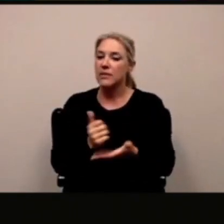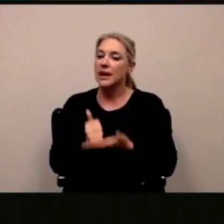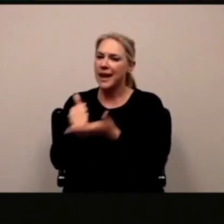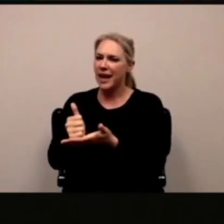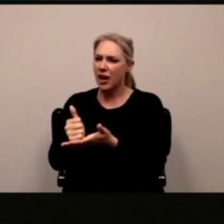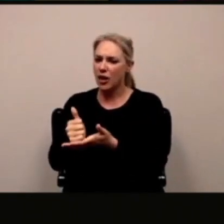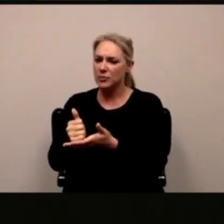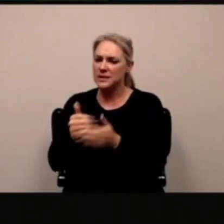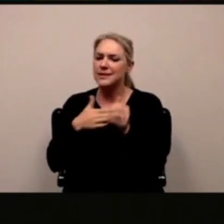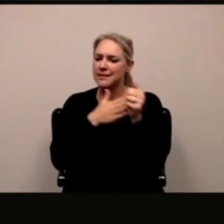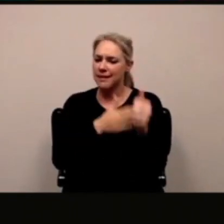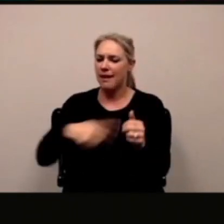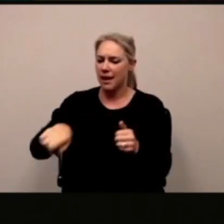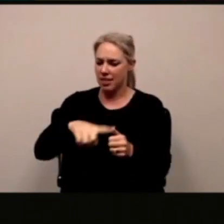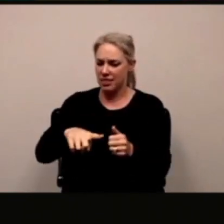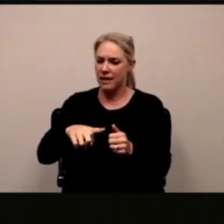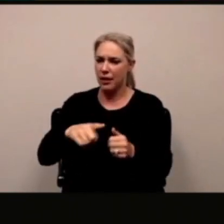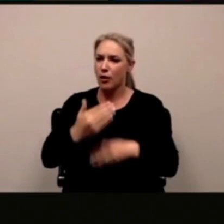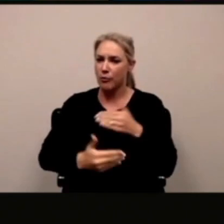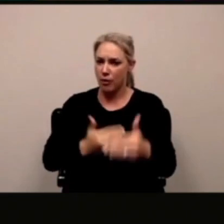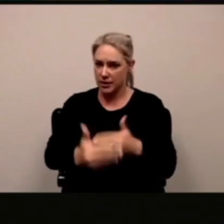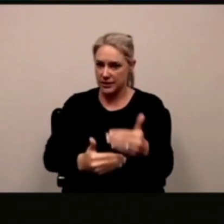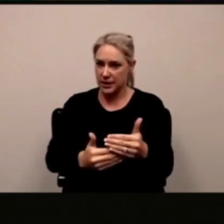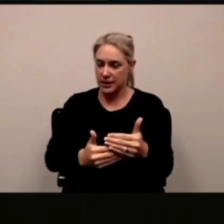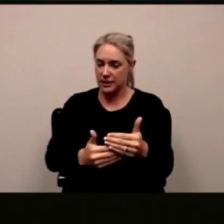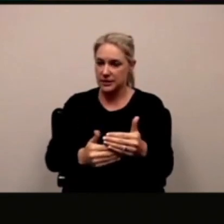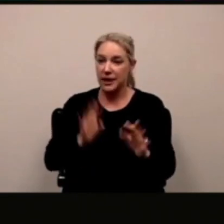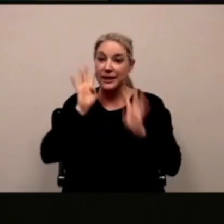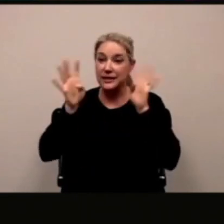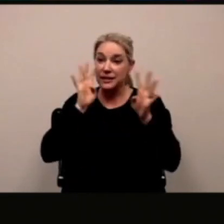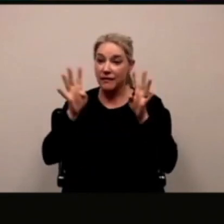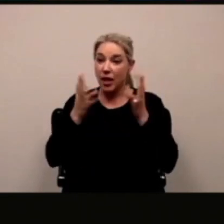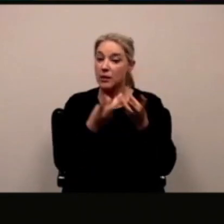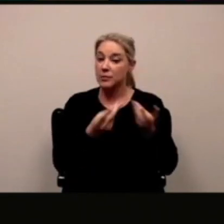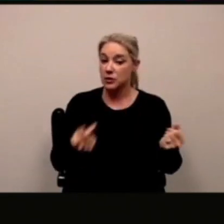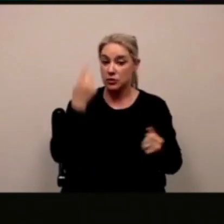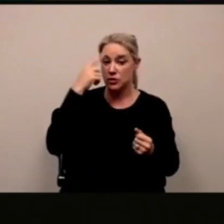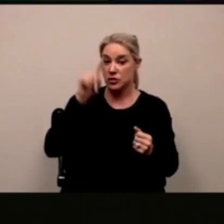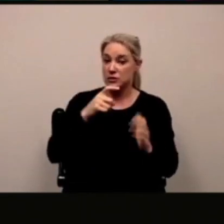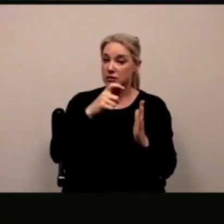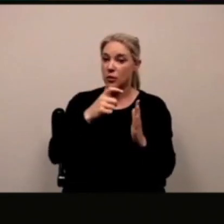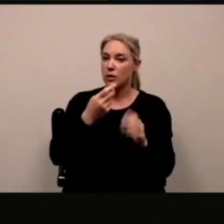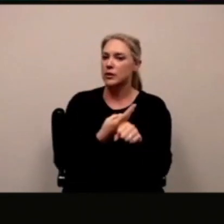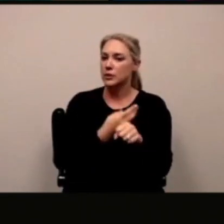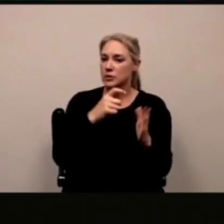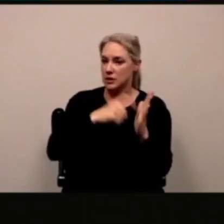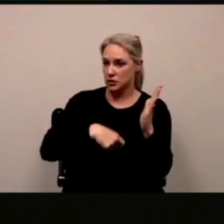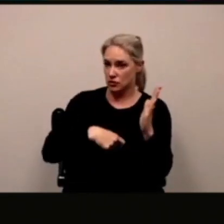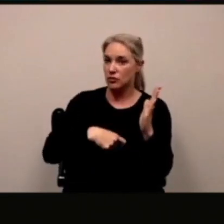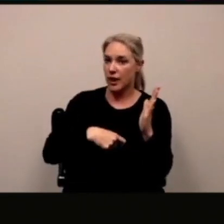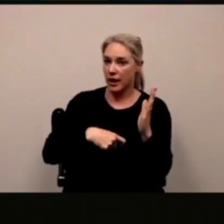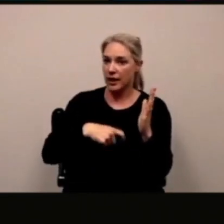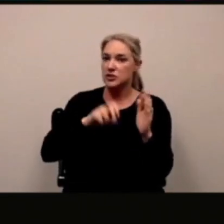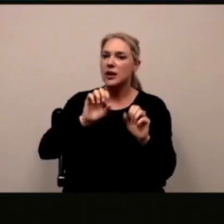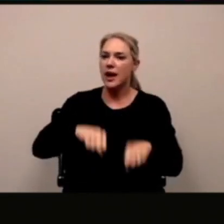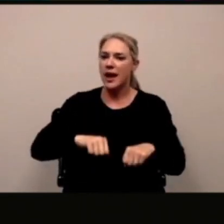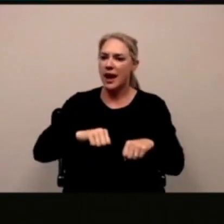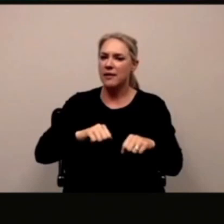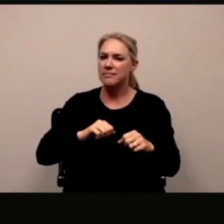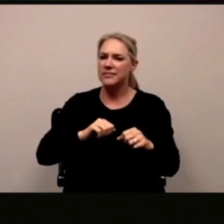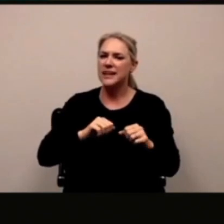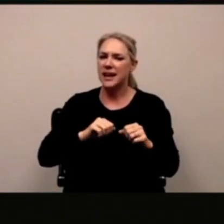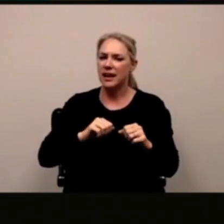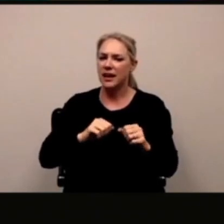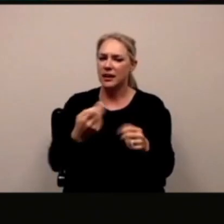create solutions using Scratch to kind of come up with a public service announcement. So if you want to know more about that, I do have